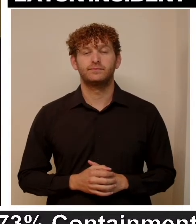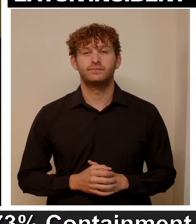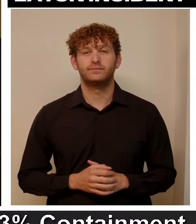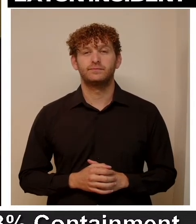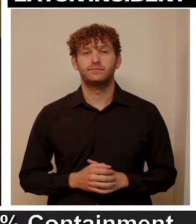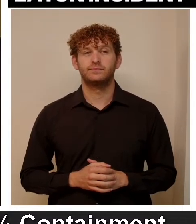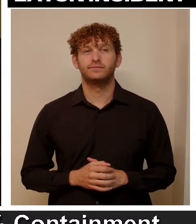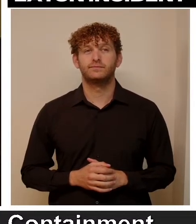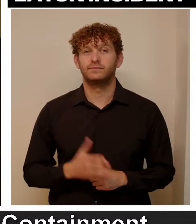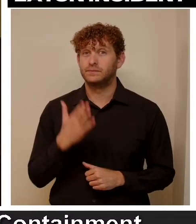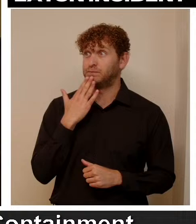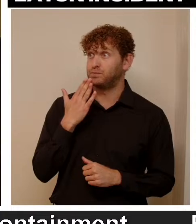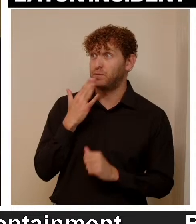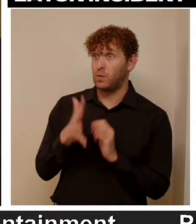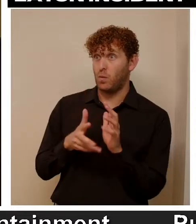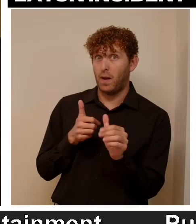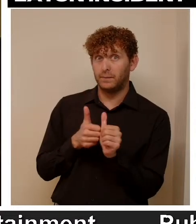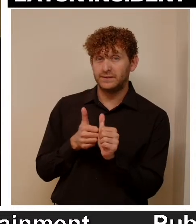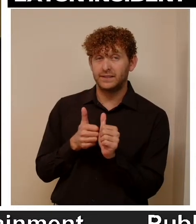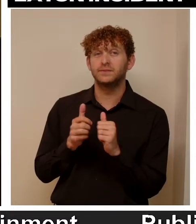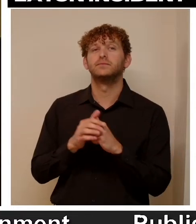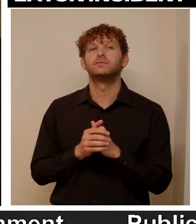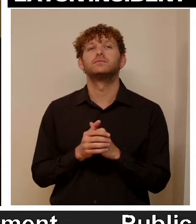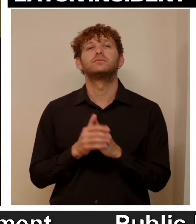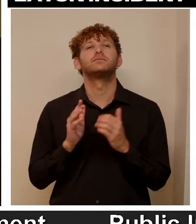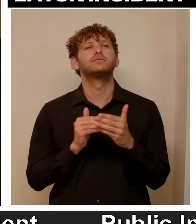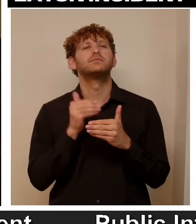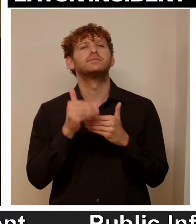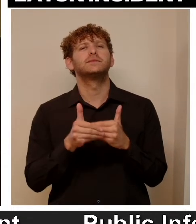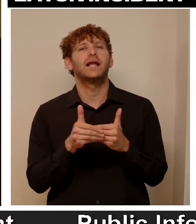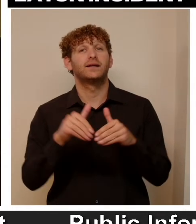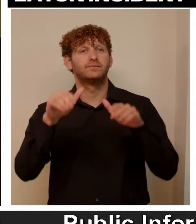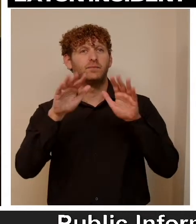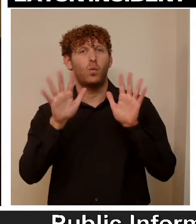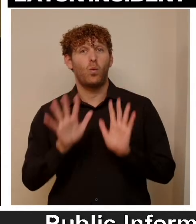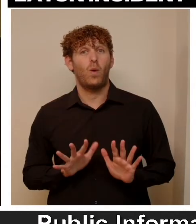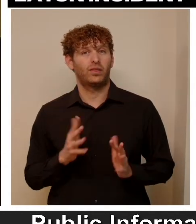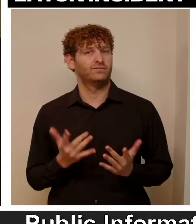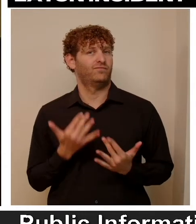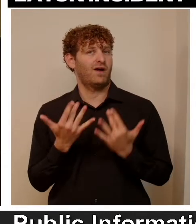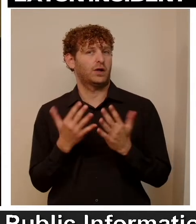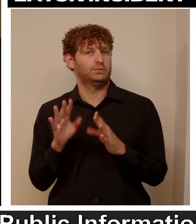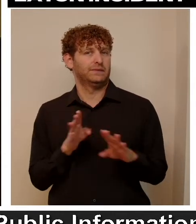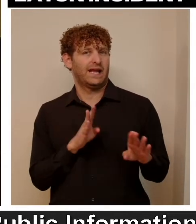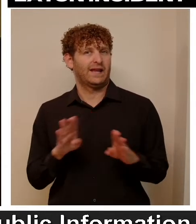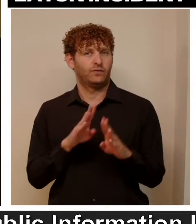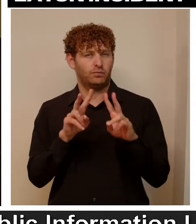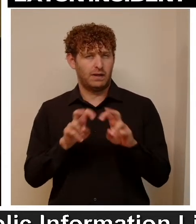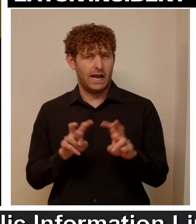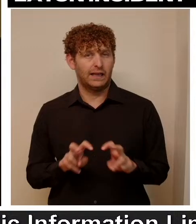Thank you for that update. Next up to talk about weather and fire behavior analyst Dennis Burns.